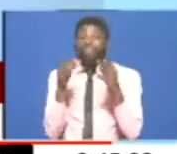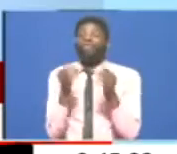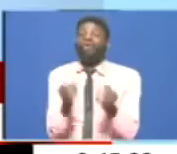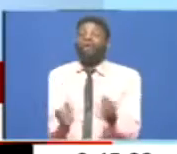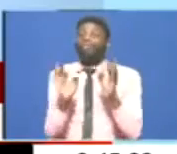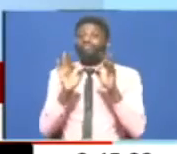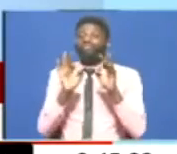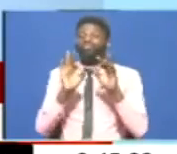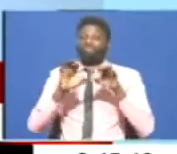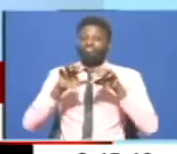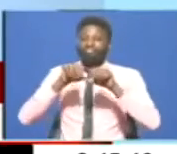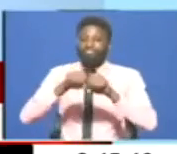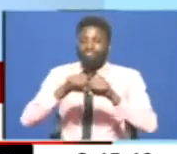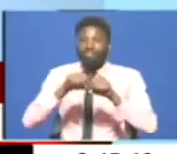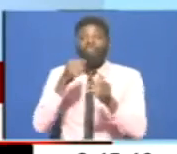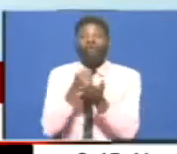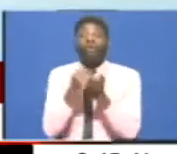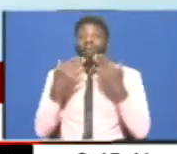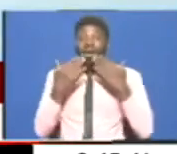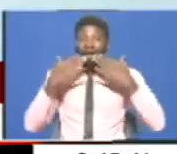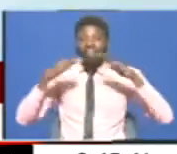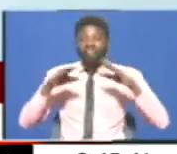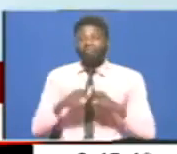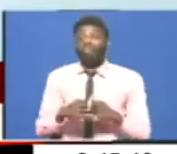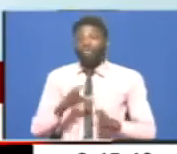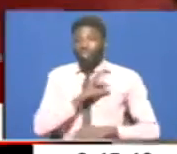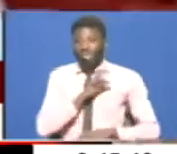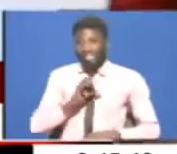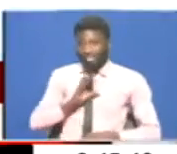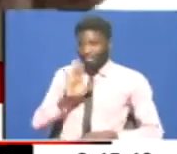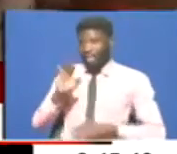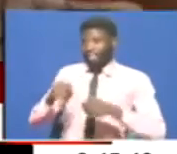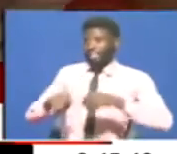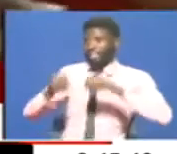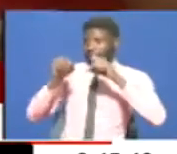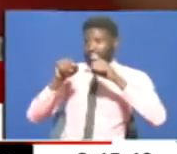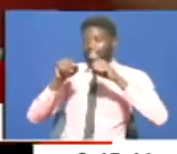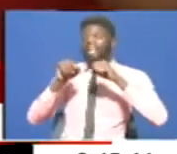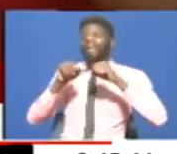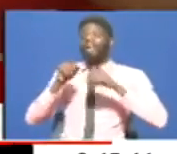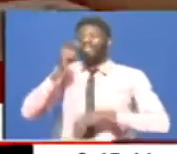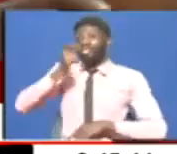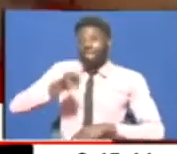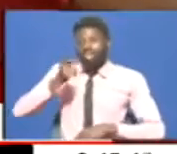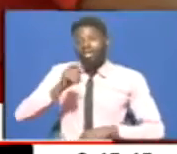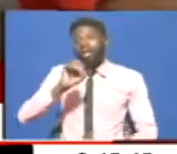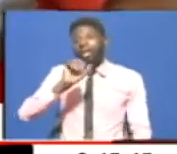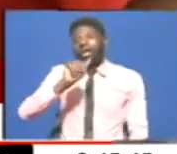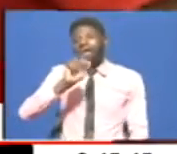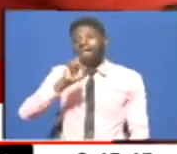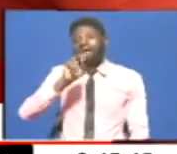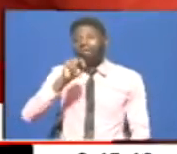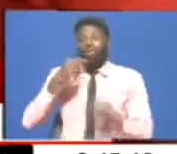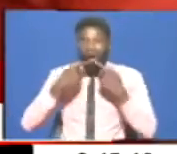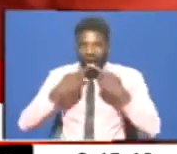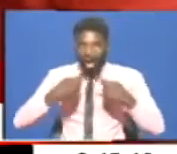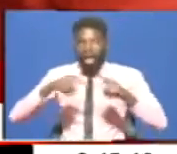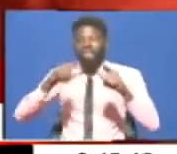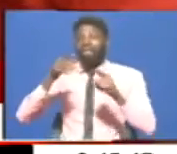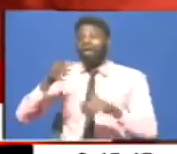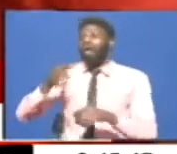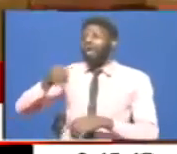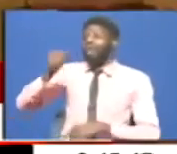over office. The committee, chaired by retired Justice Aaron Ringera, announced the suspension of FKF League, National